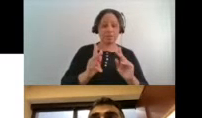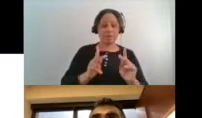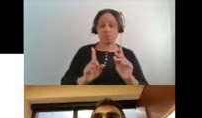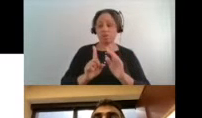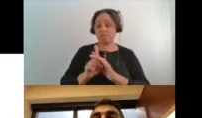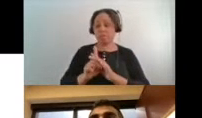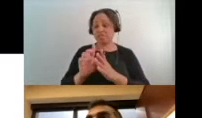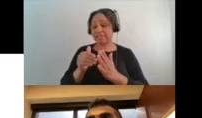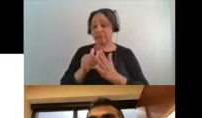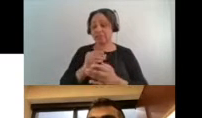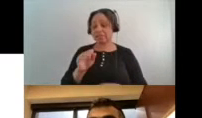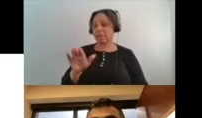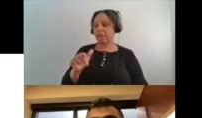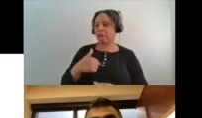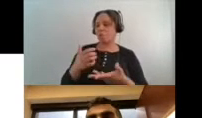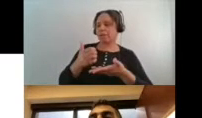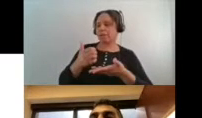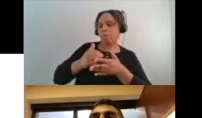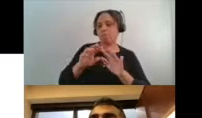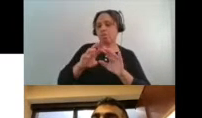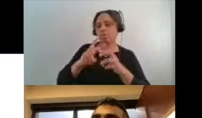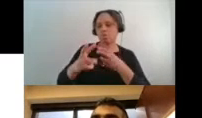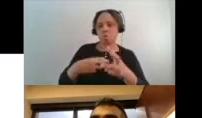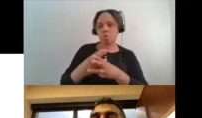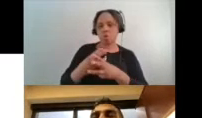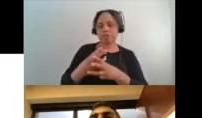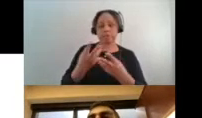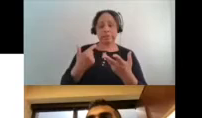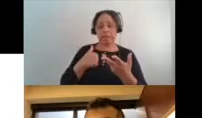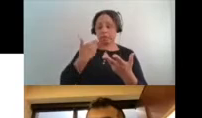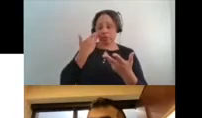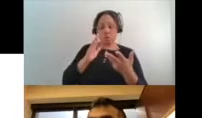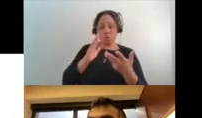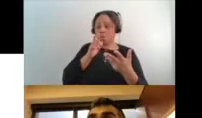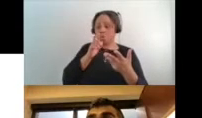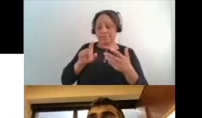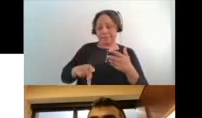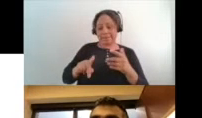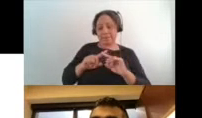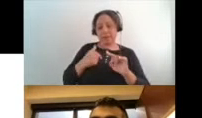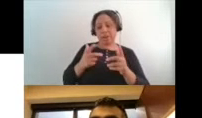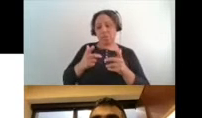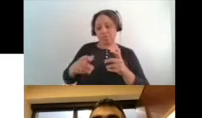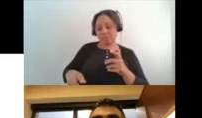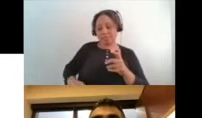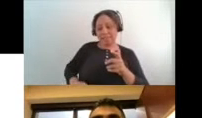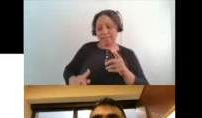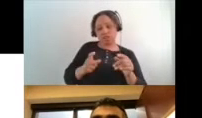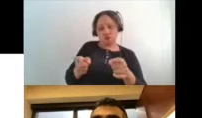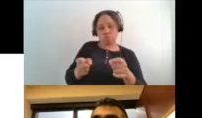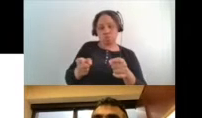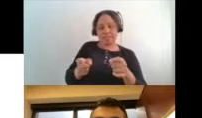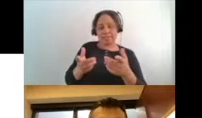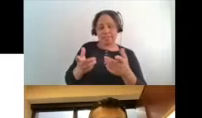say, I want to help the world. I don't have anybody who needs a kidney, but I want to donate a kidney. And this happens very frequently. And